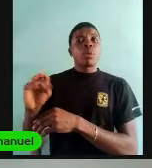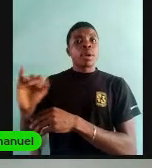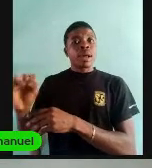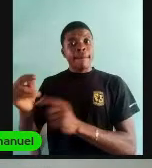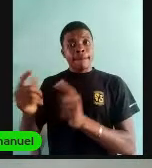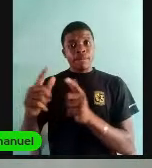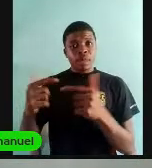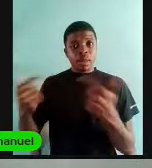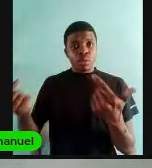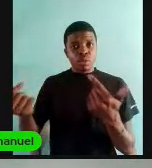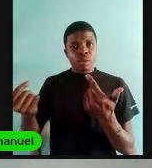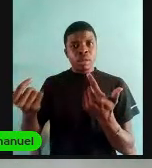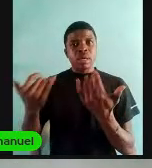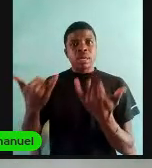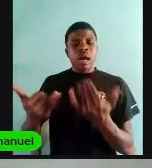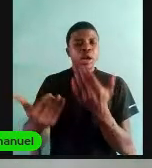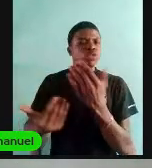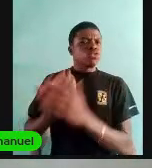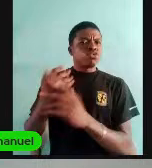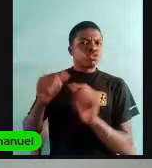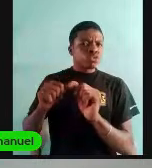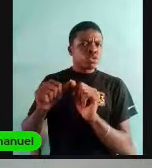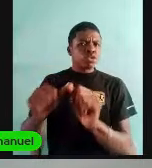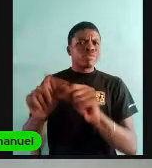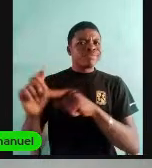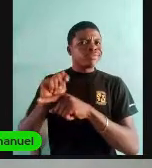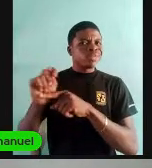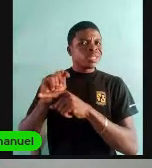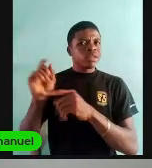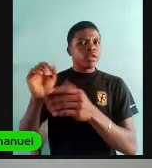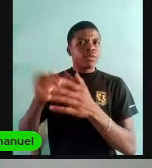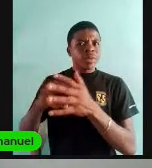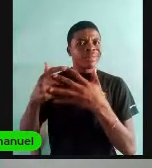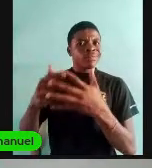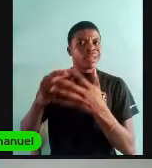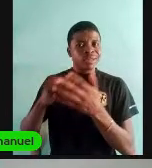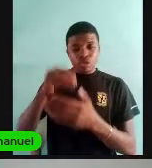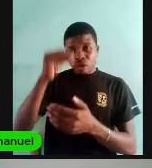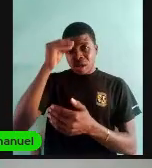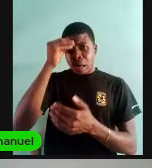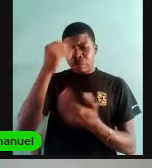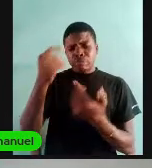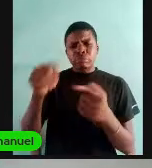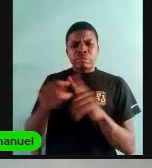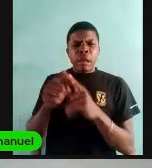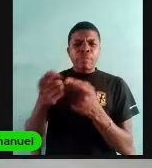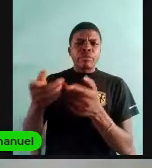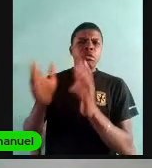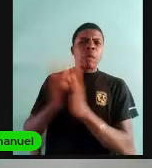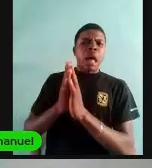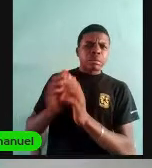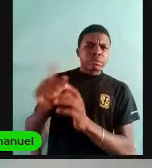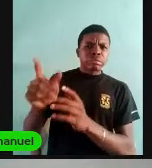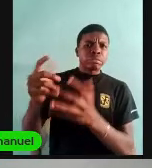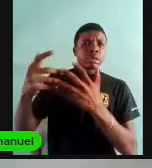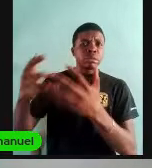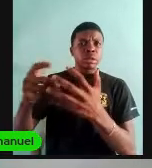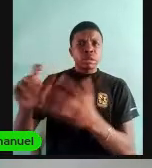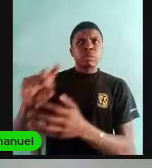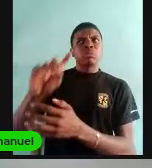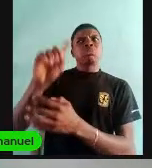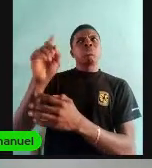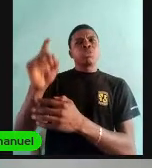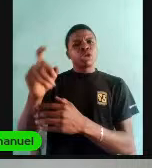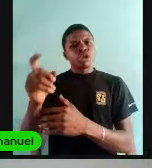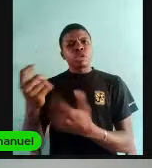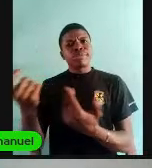machine learning with data, they kept on asking ChatGPT some question, and based on those data which ChatGPT